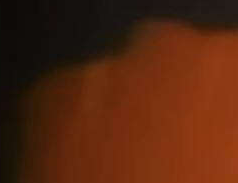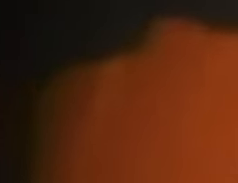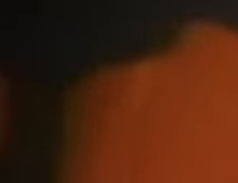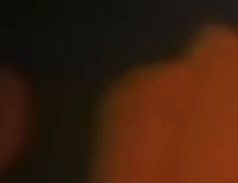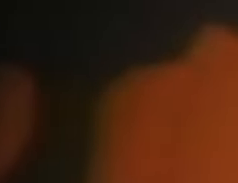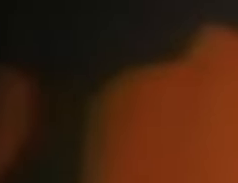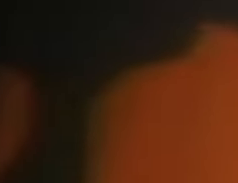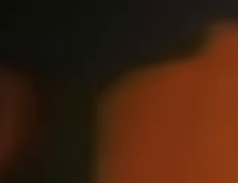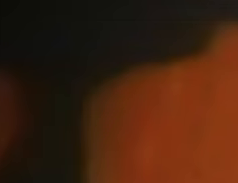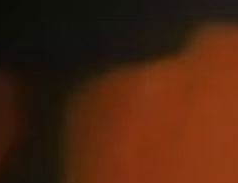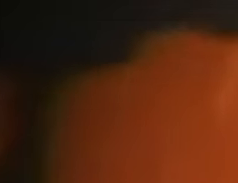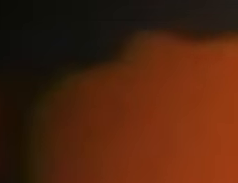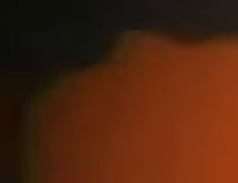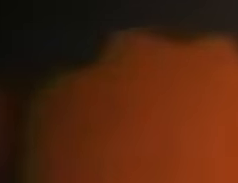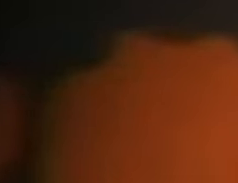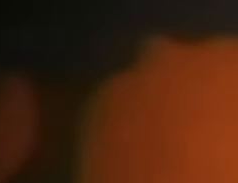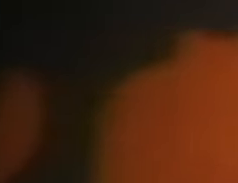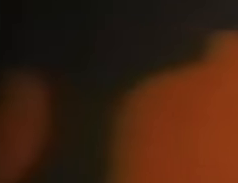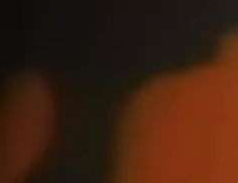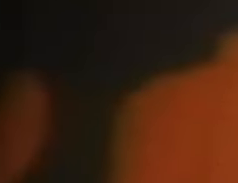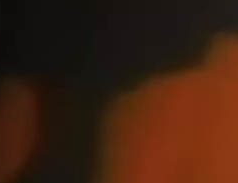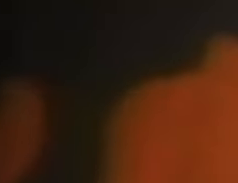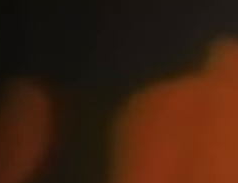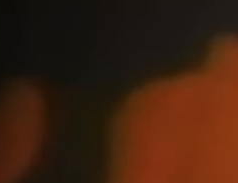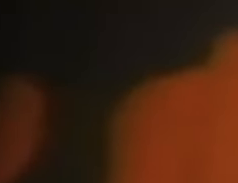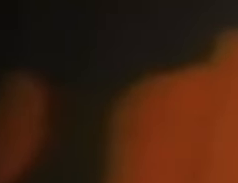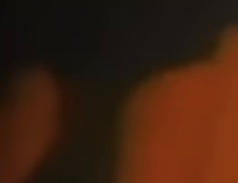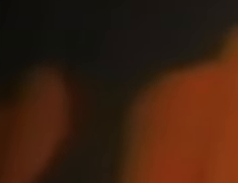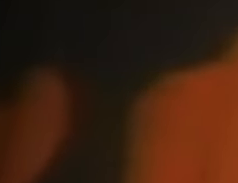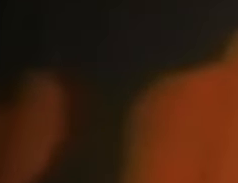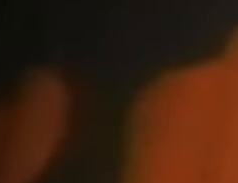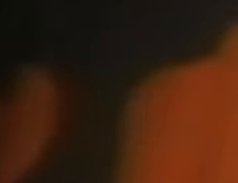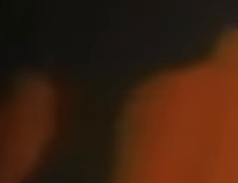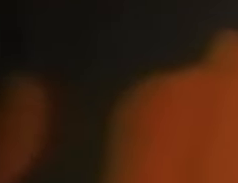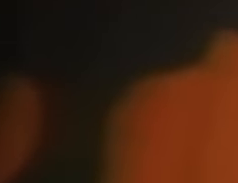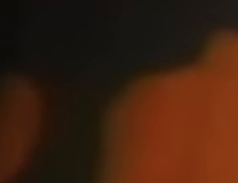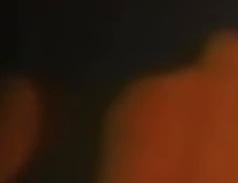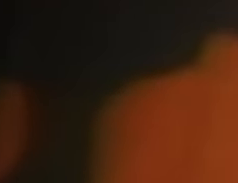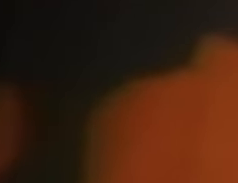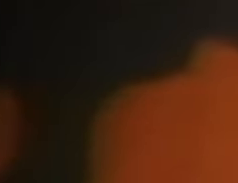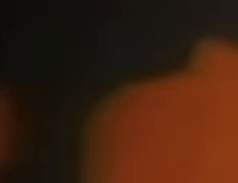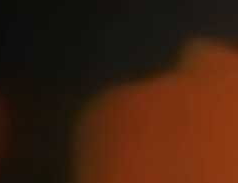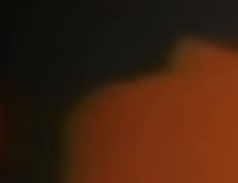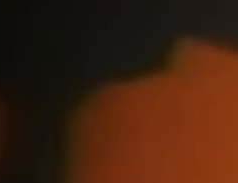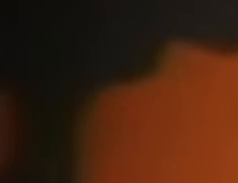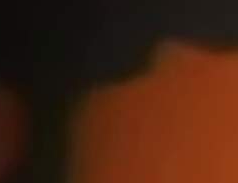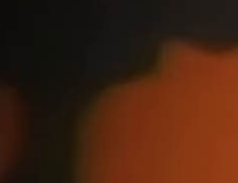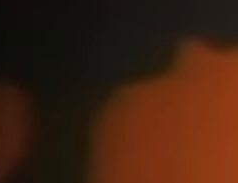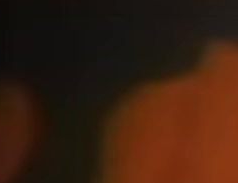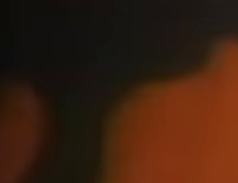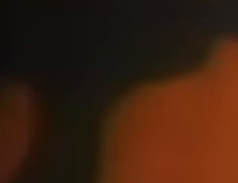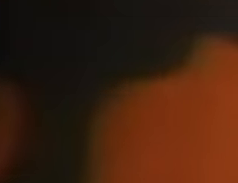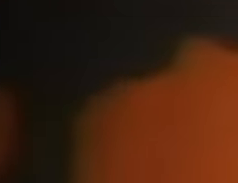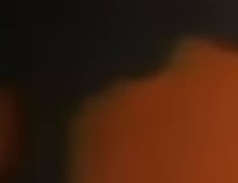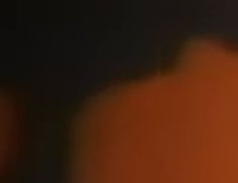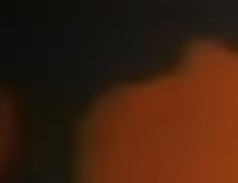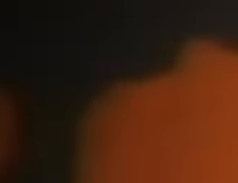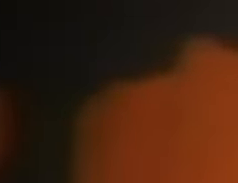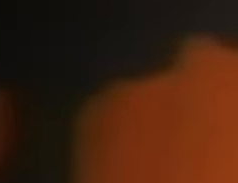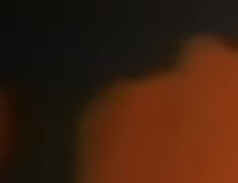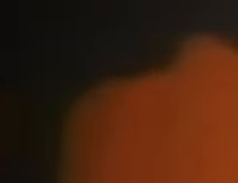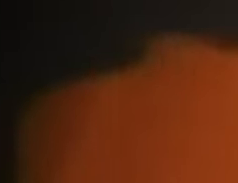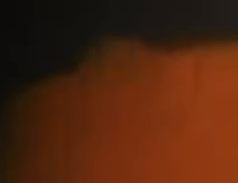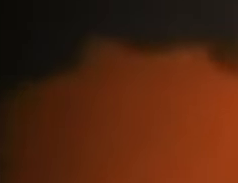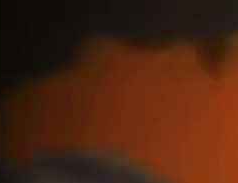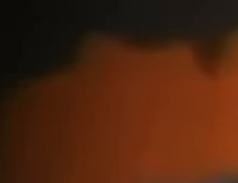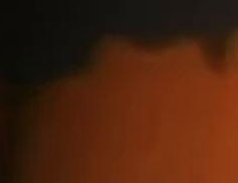enough will and resolve to do what you are doing today, to stand up, to be counted, and to make